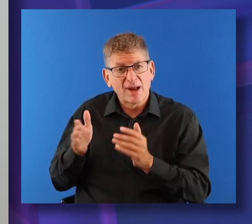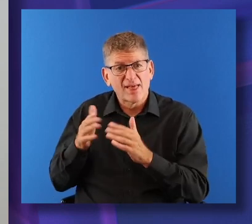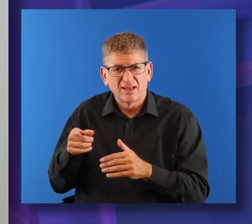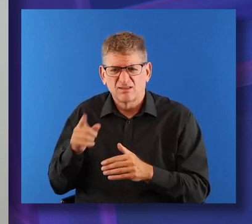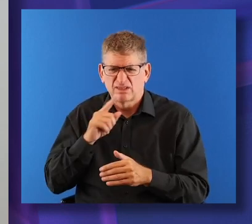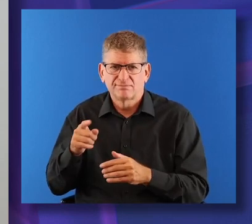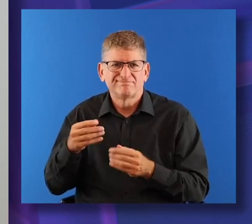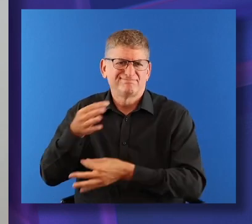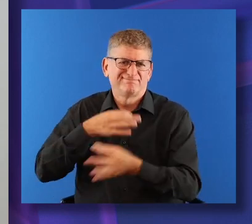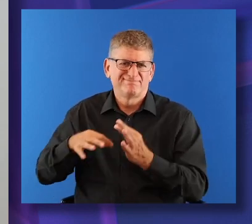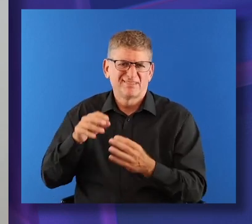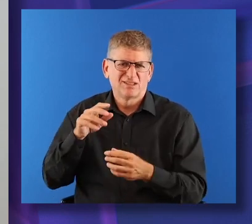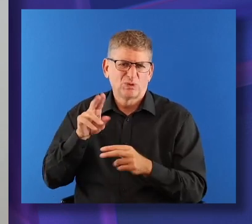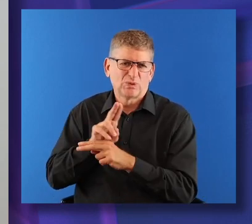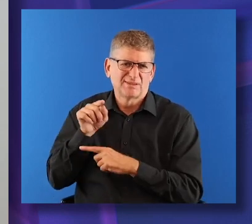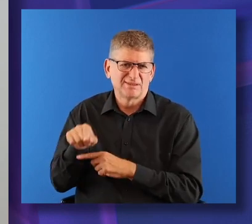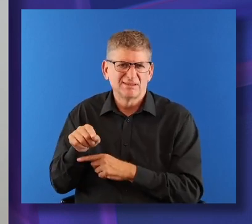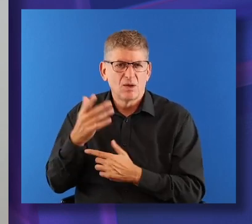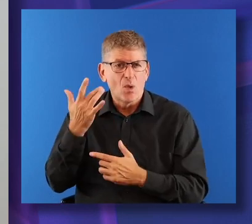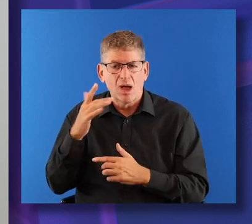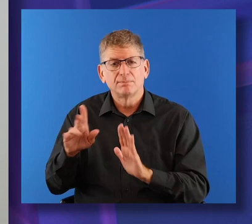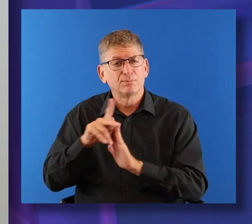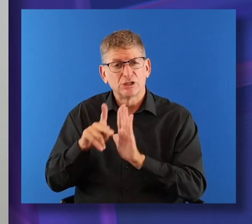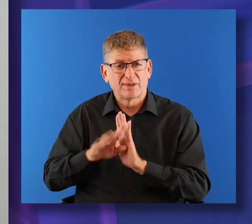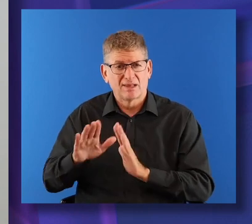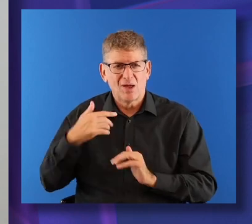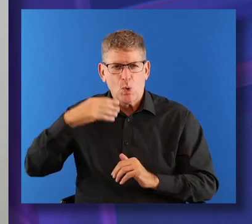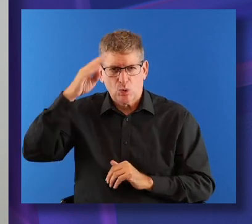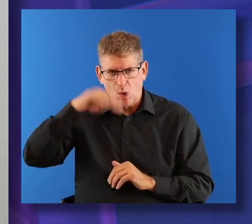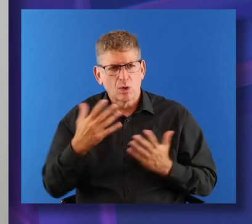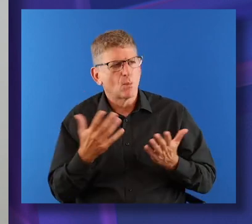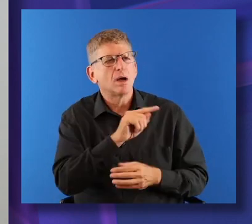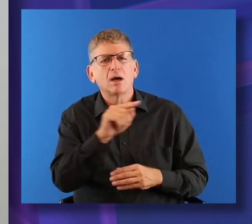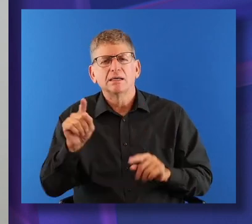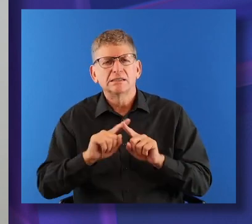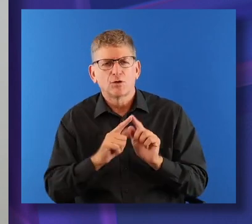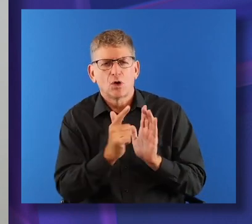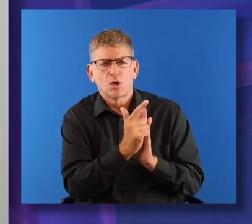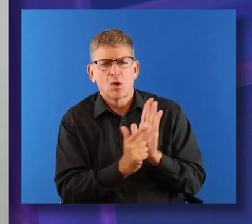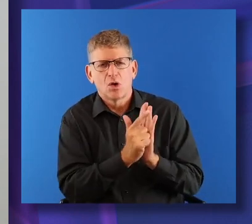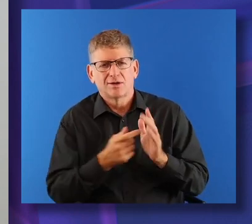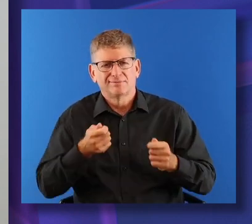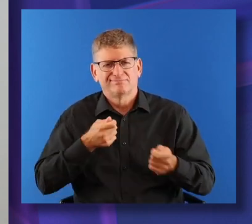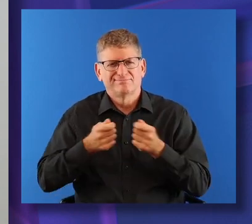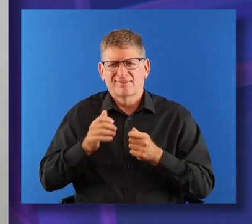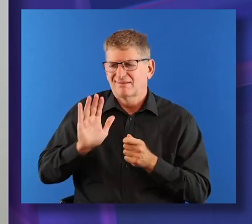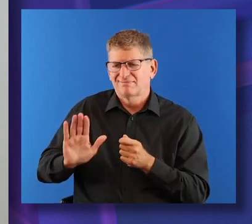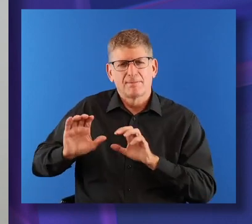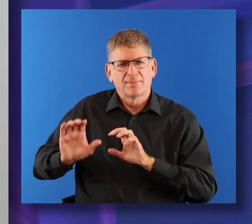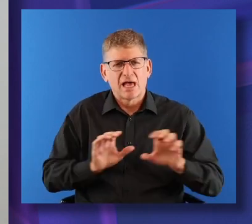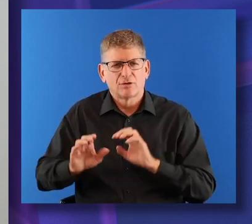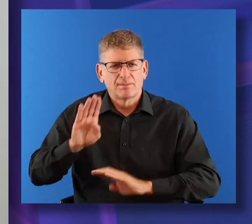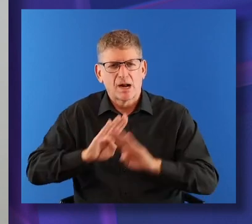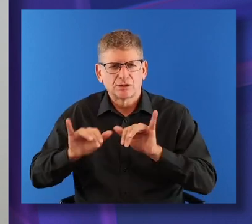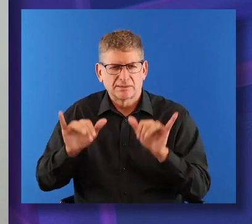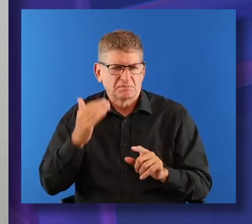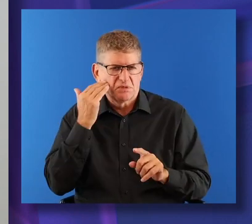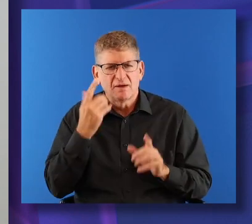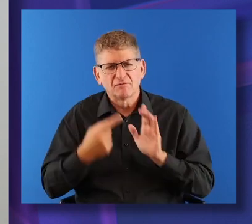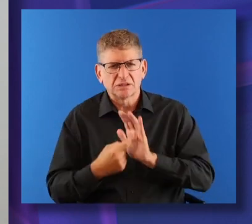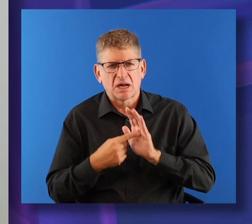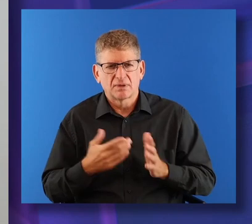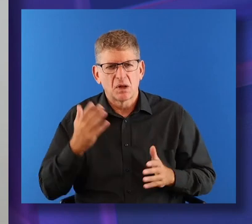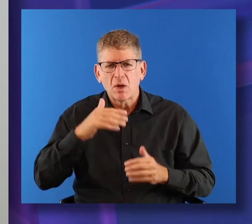know exactly the laws governing the behaviors of a biological system. For example, everything will boil down to